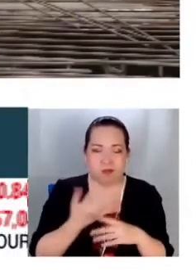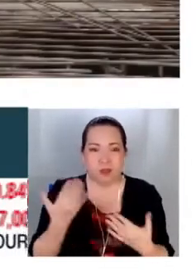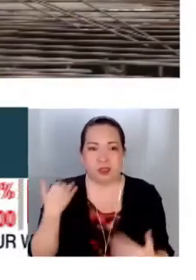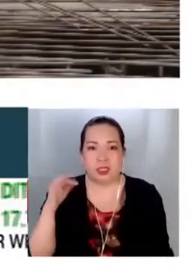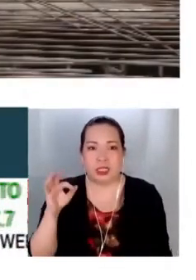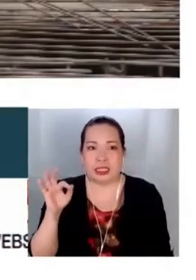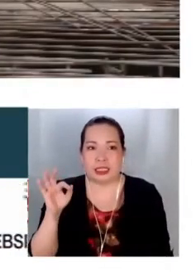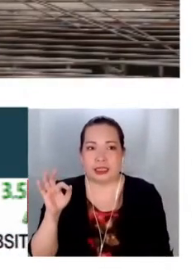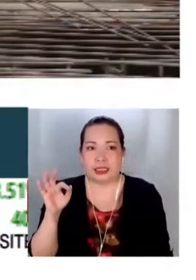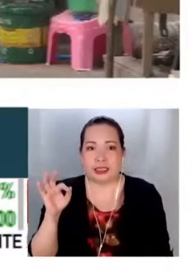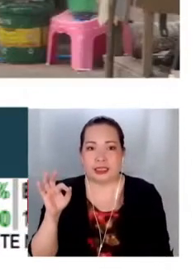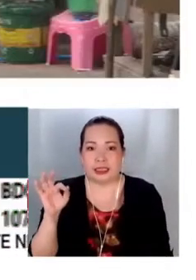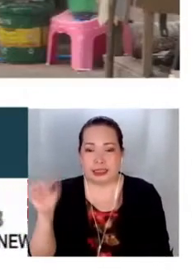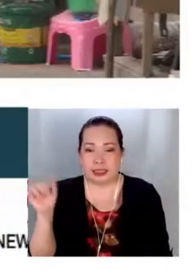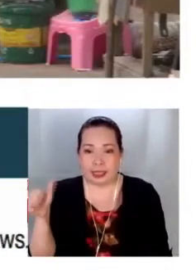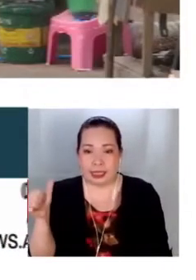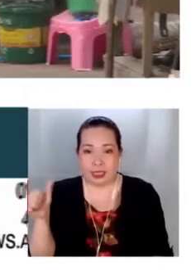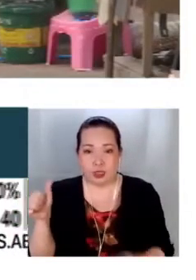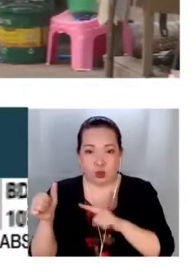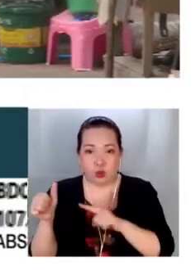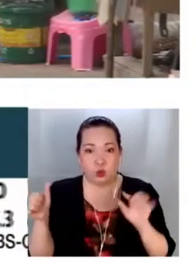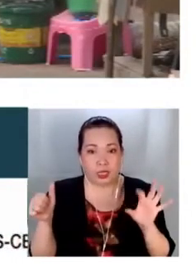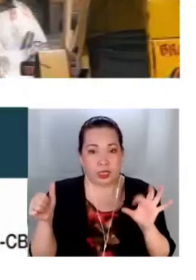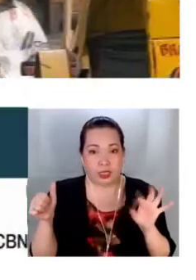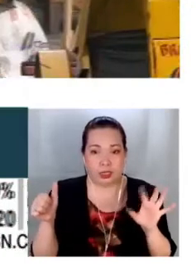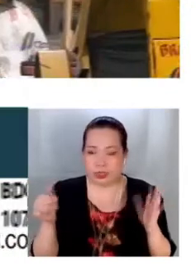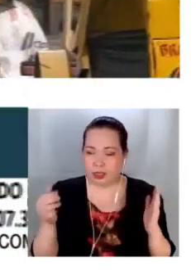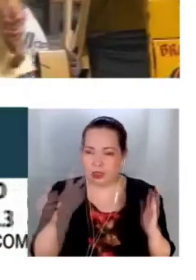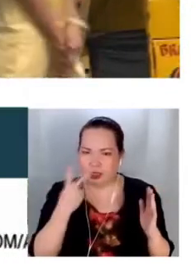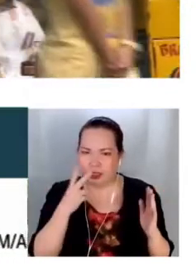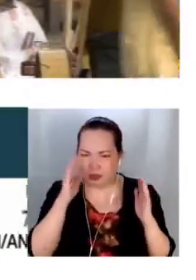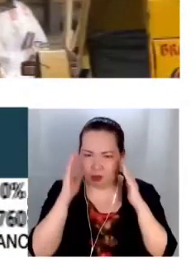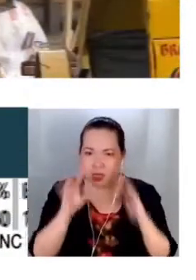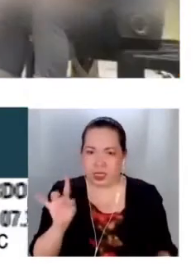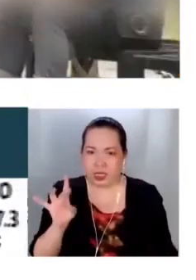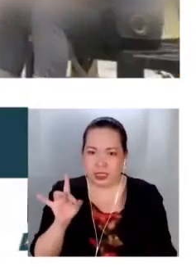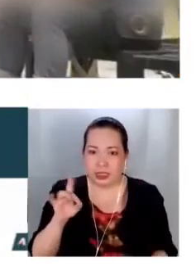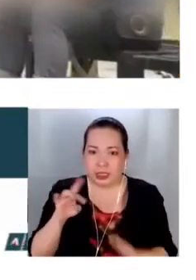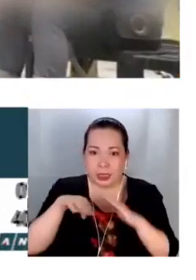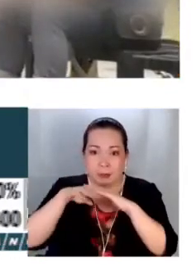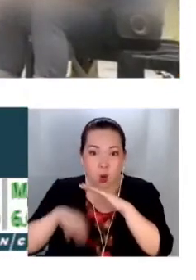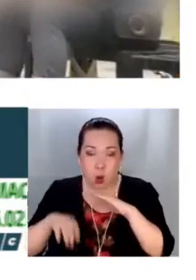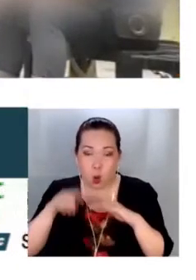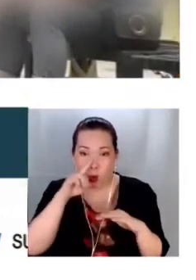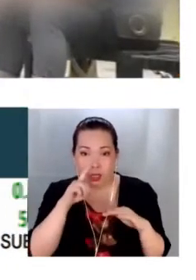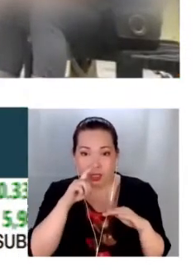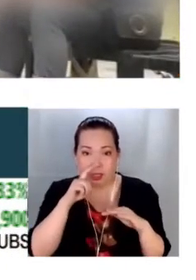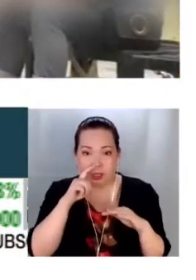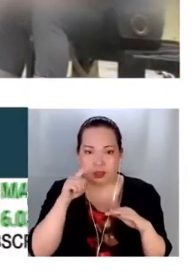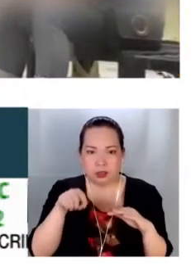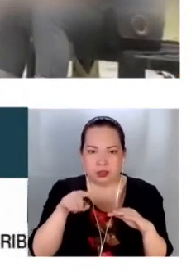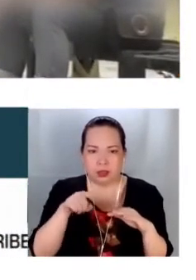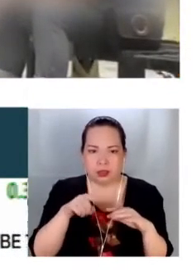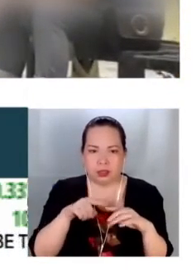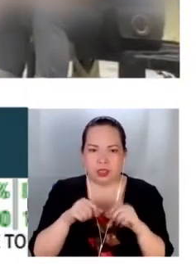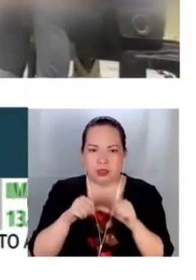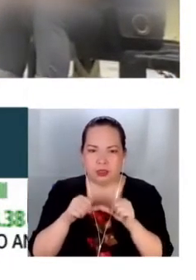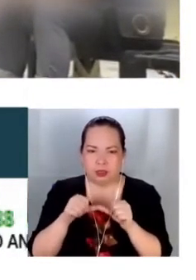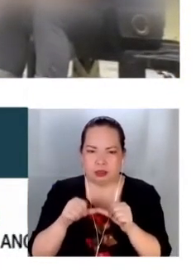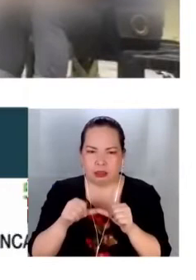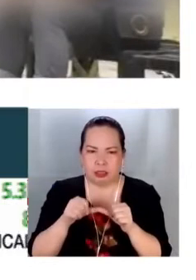10 to 19 years old, if you look at the minors, the 18 years old and below, that has been steady at